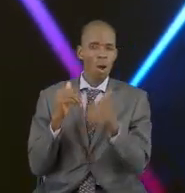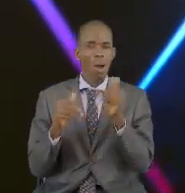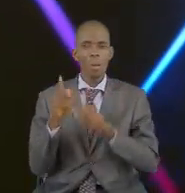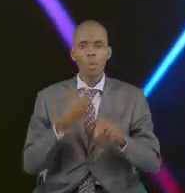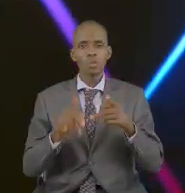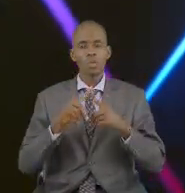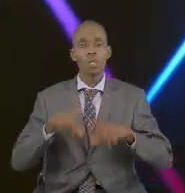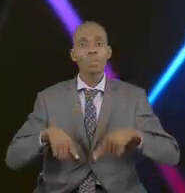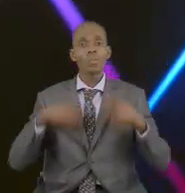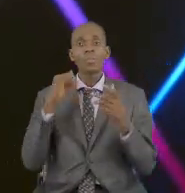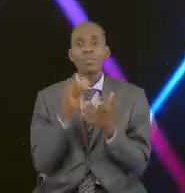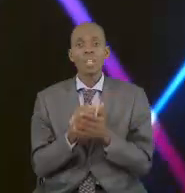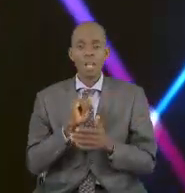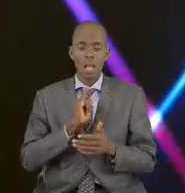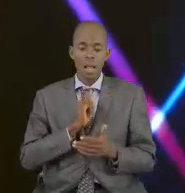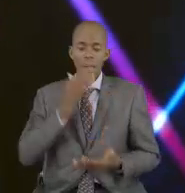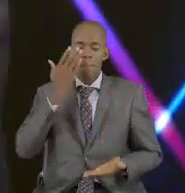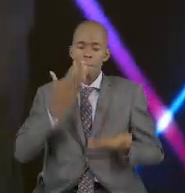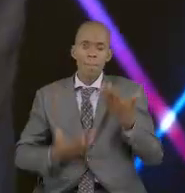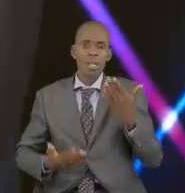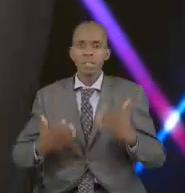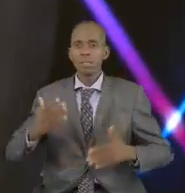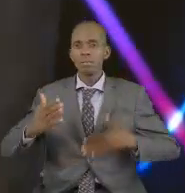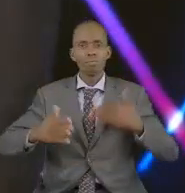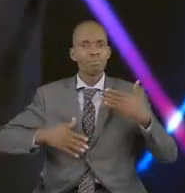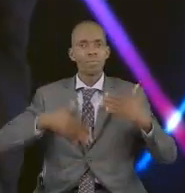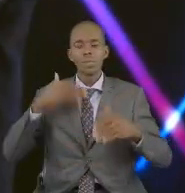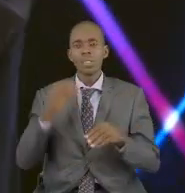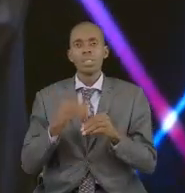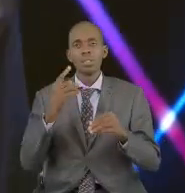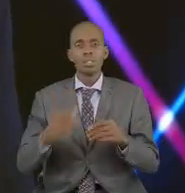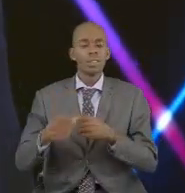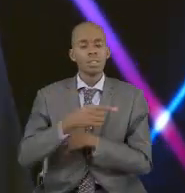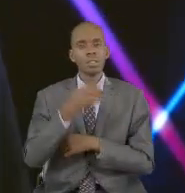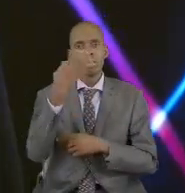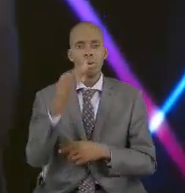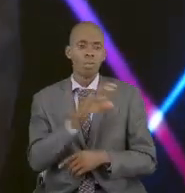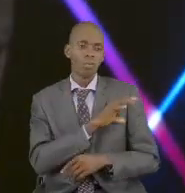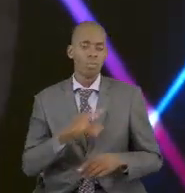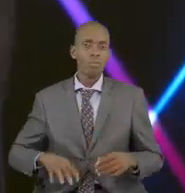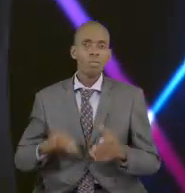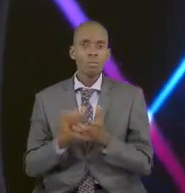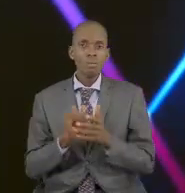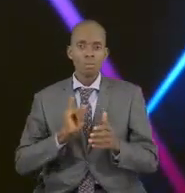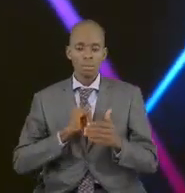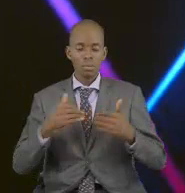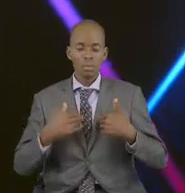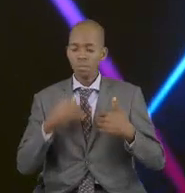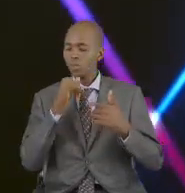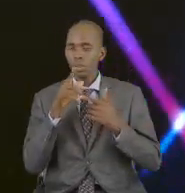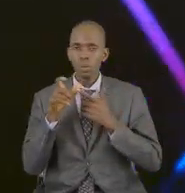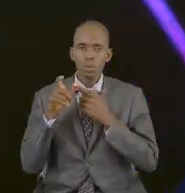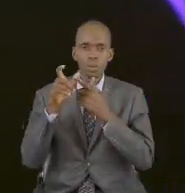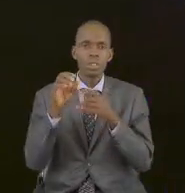I may rejoice in the day of Christ, that I have not run in vain,